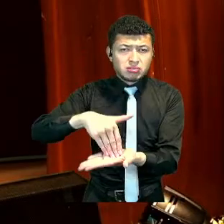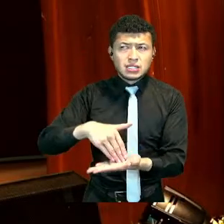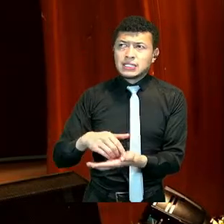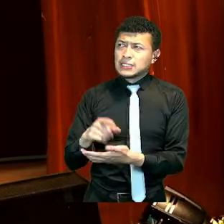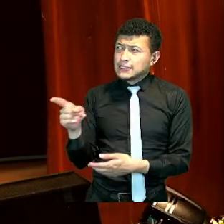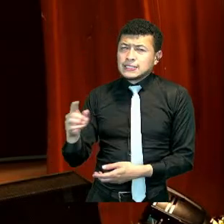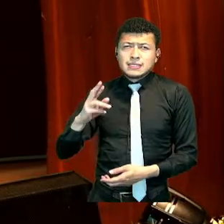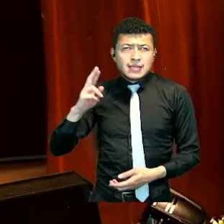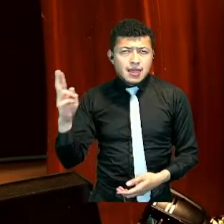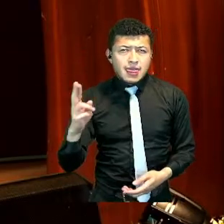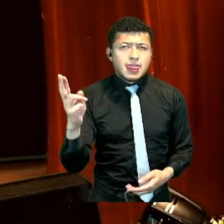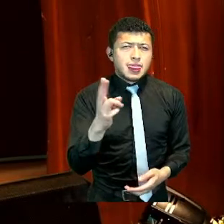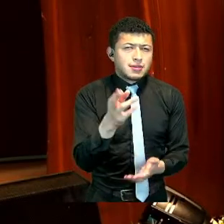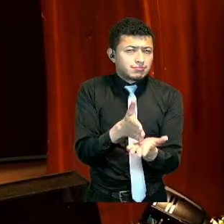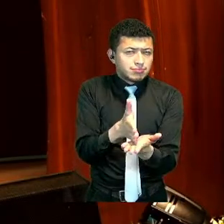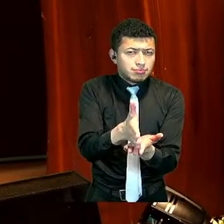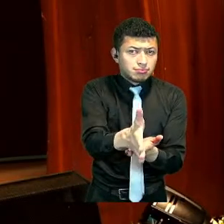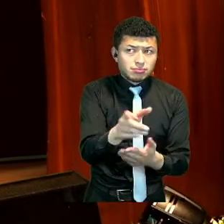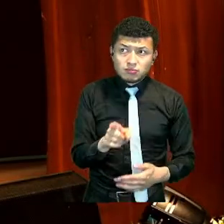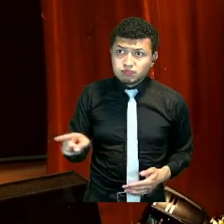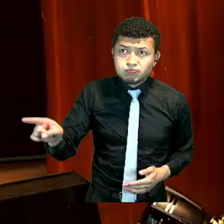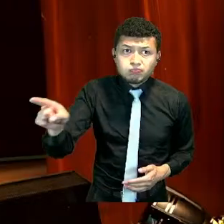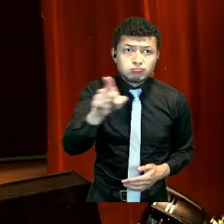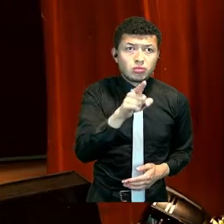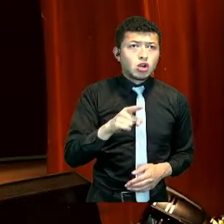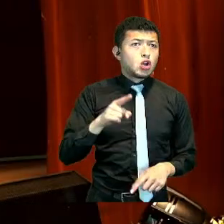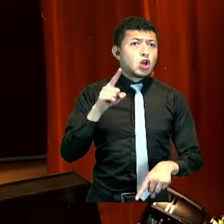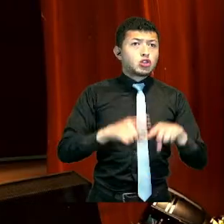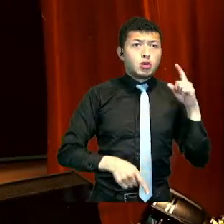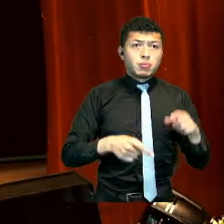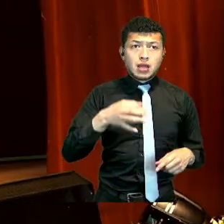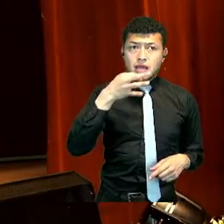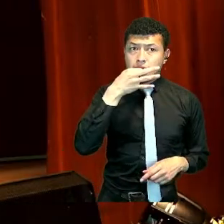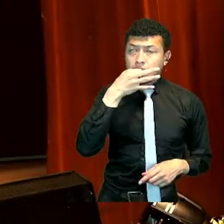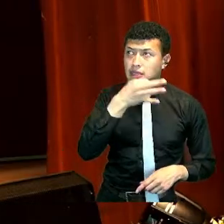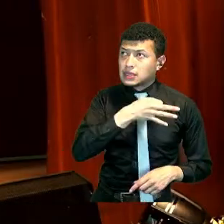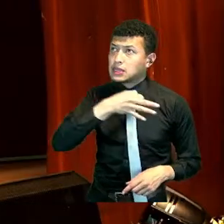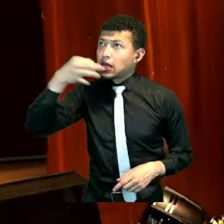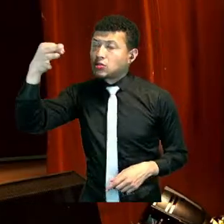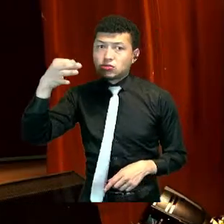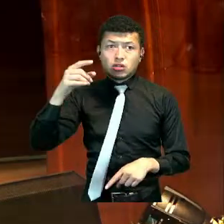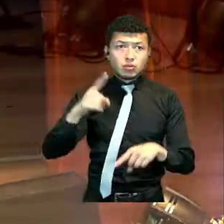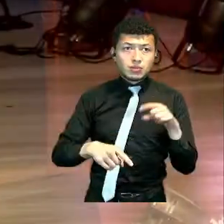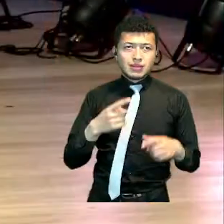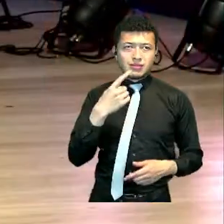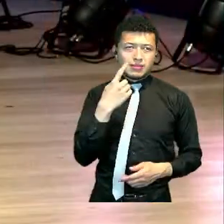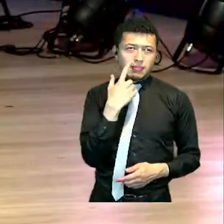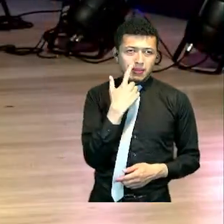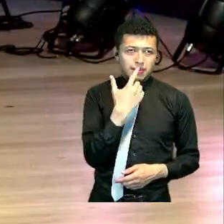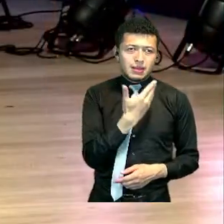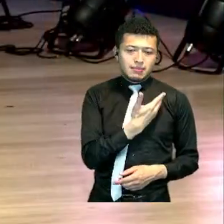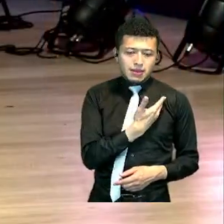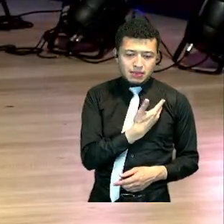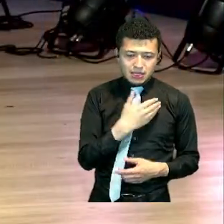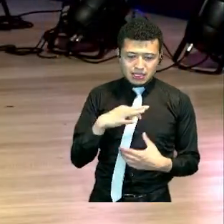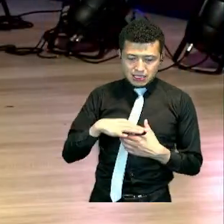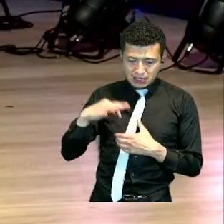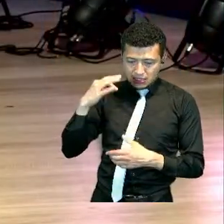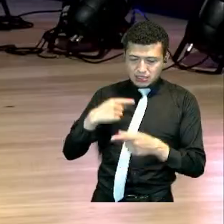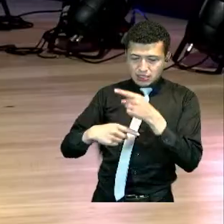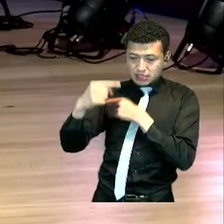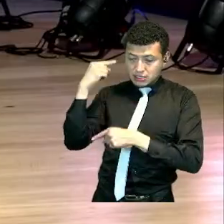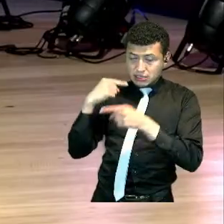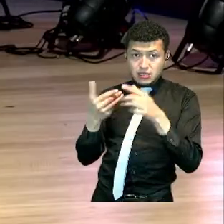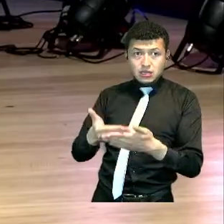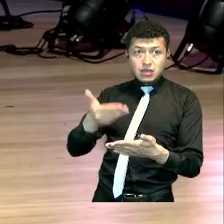given, or that was telling us that we should not give up and renounce what